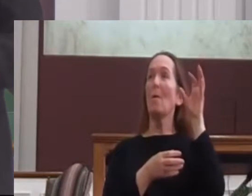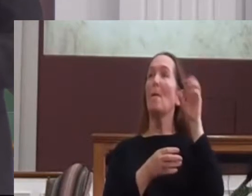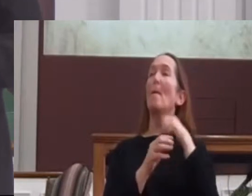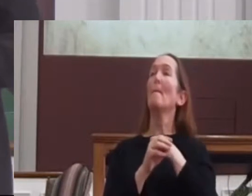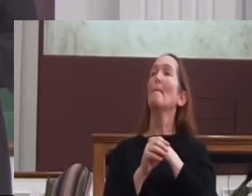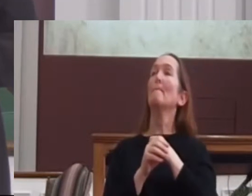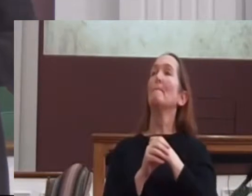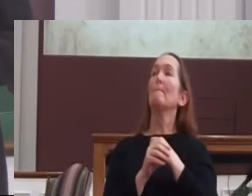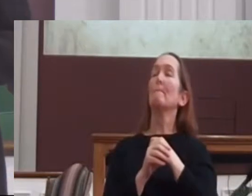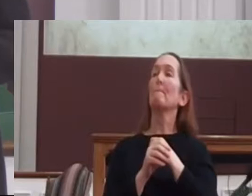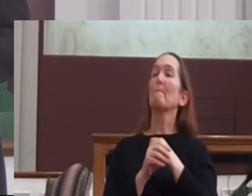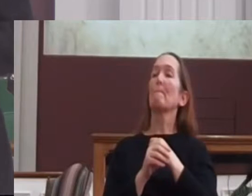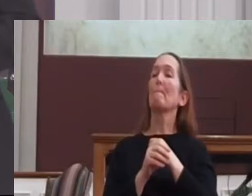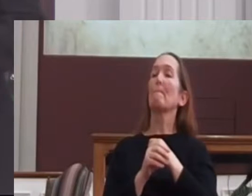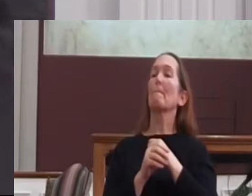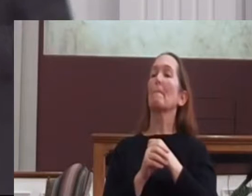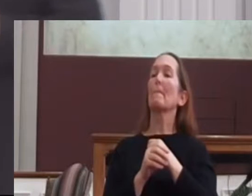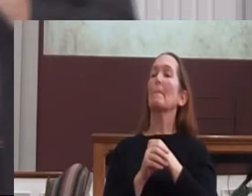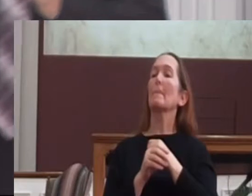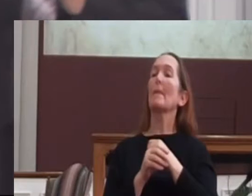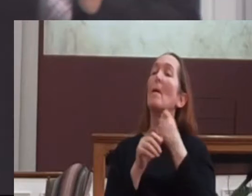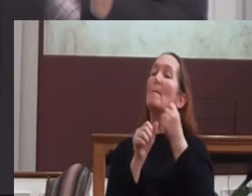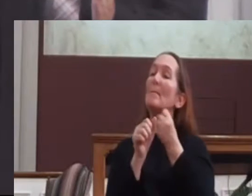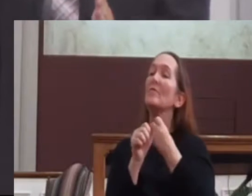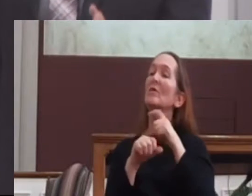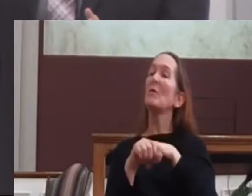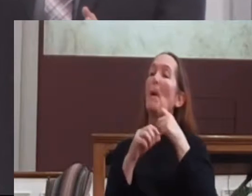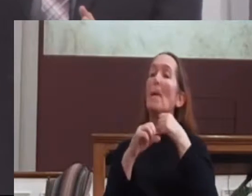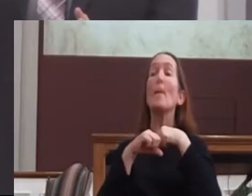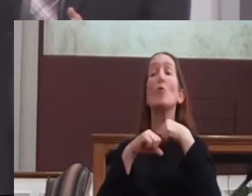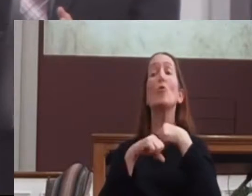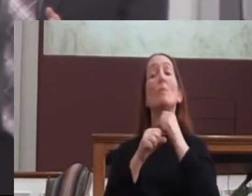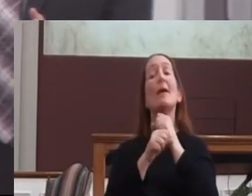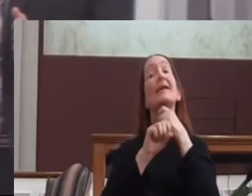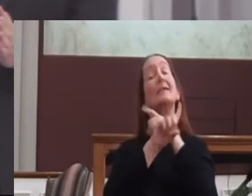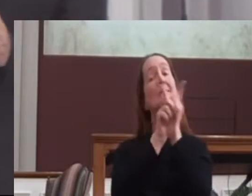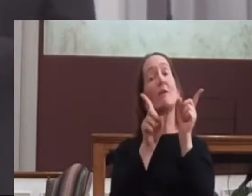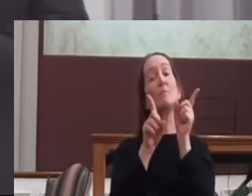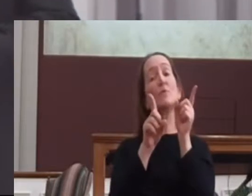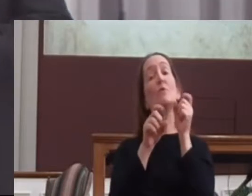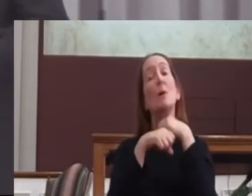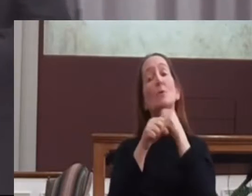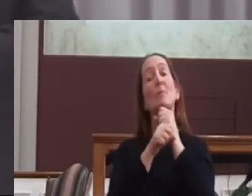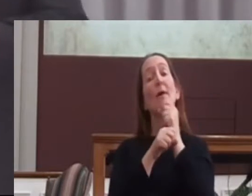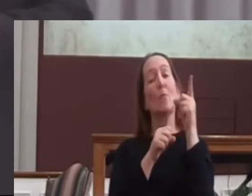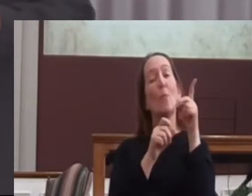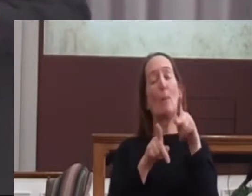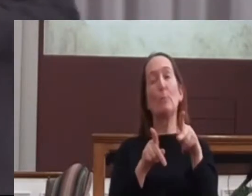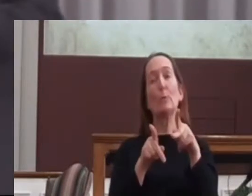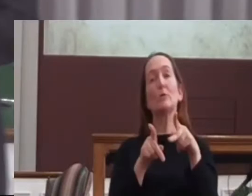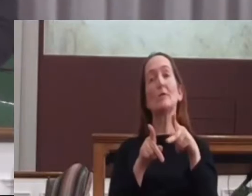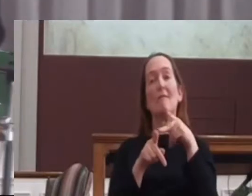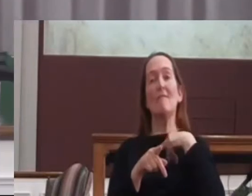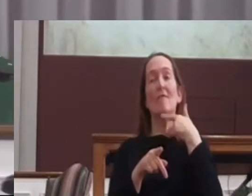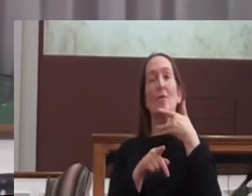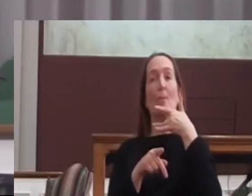And yet each time you make a little concession to make someone feel a little bit